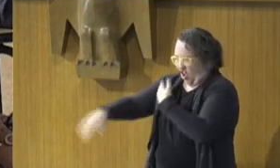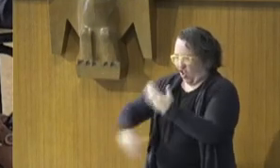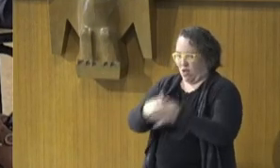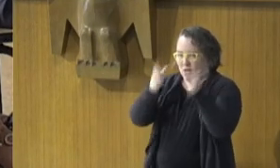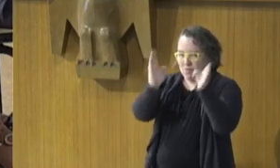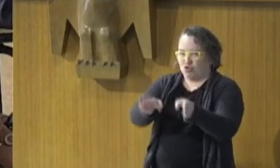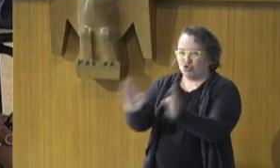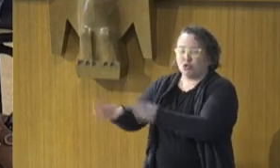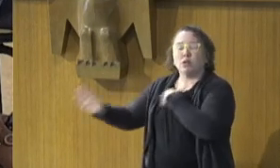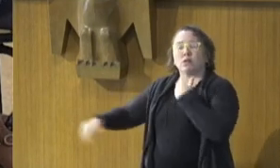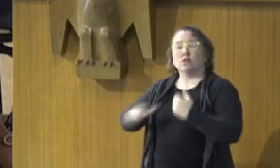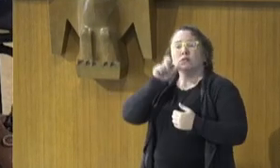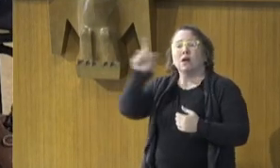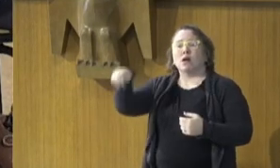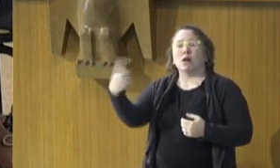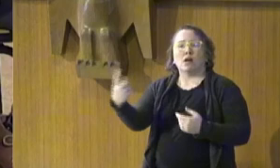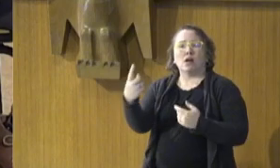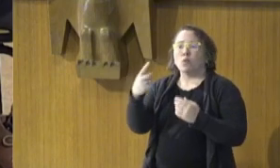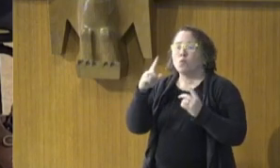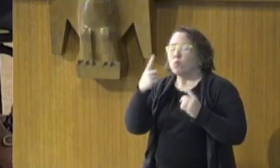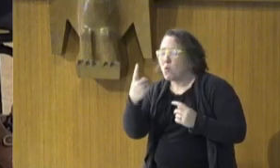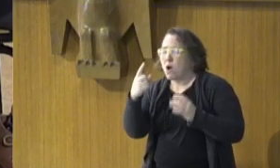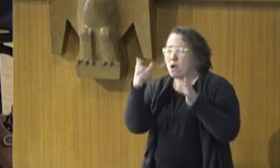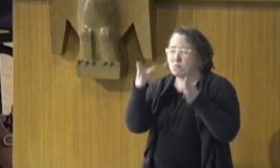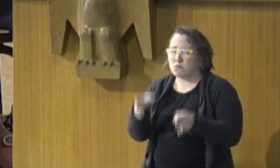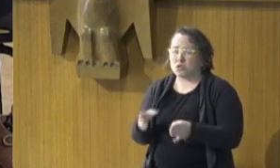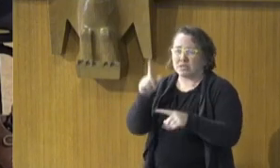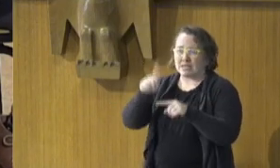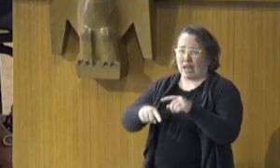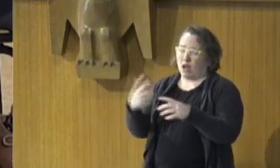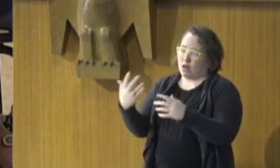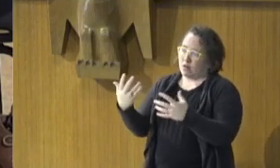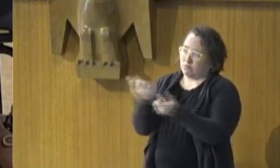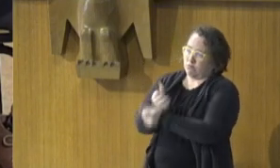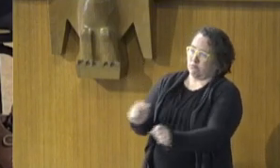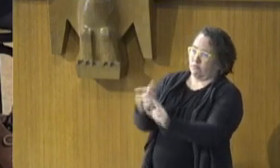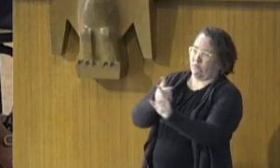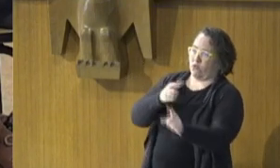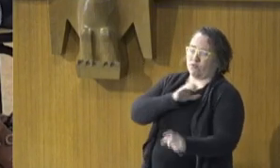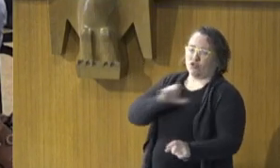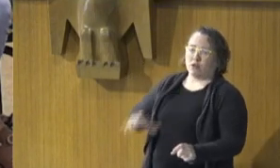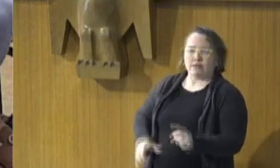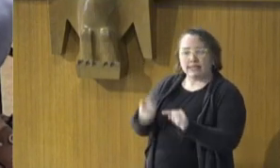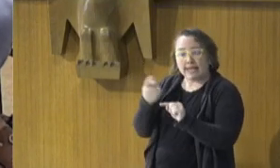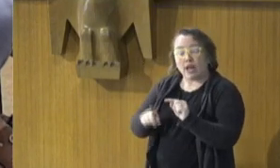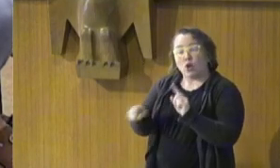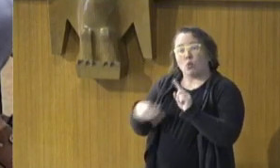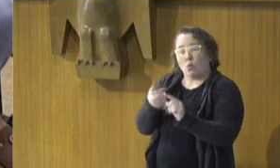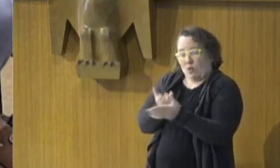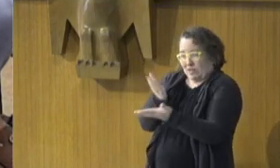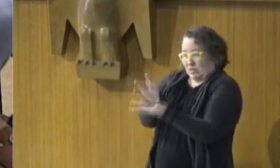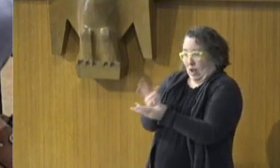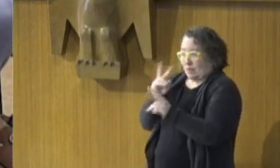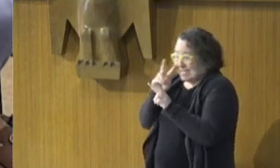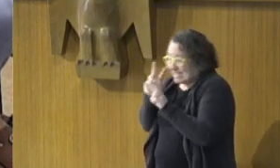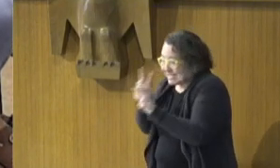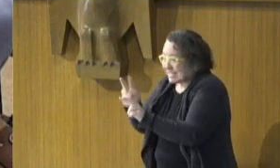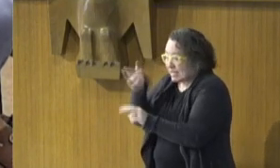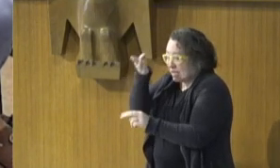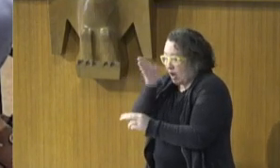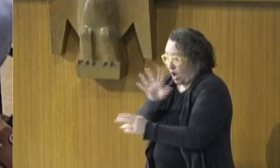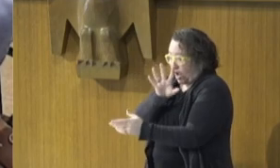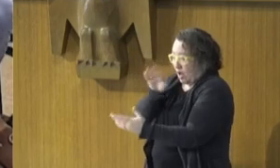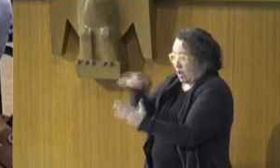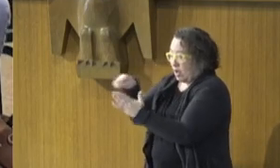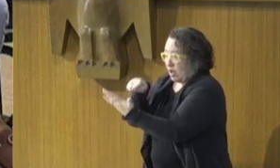human is beyond redemption. And the second that we fail to see the divinity in another person is the moment